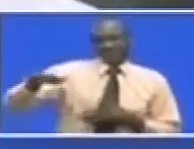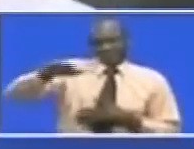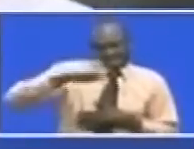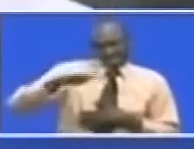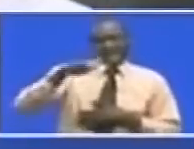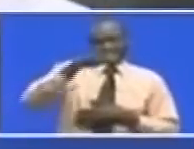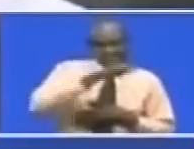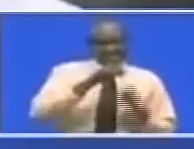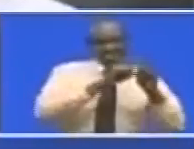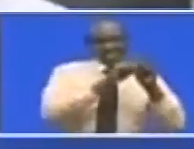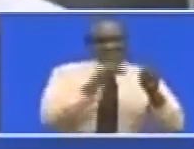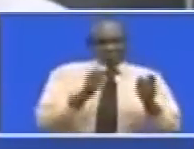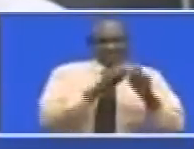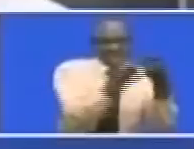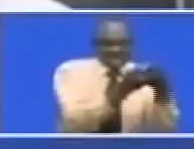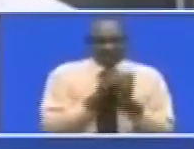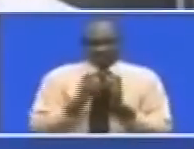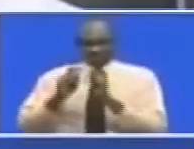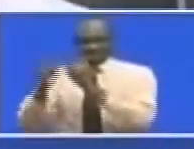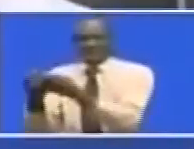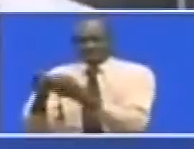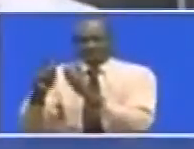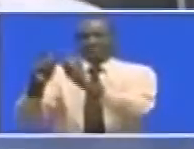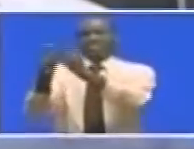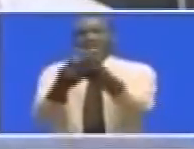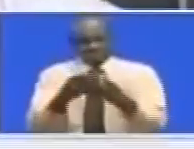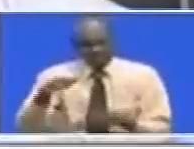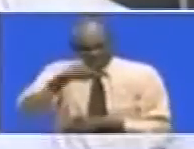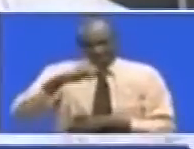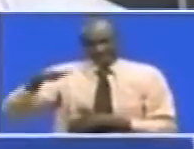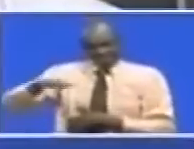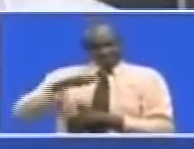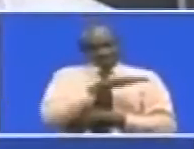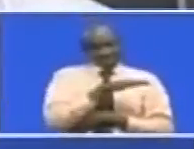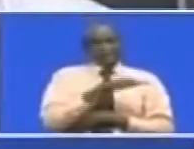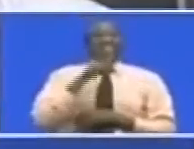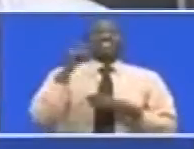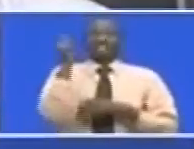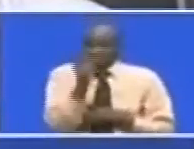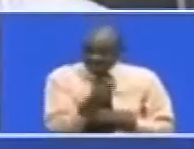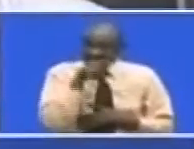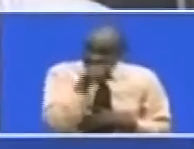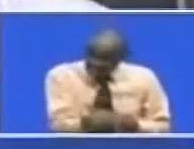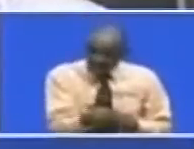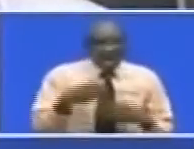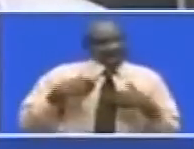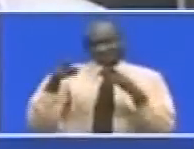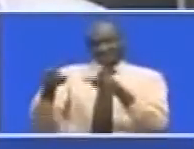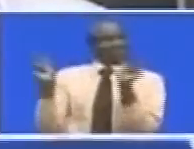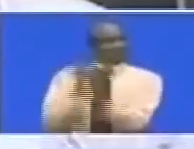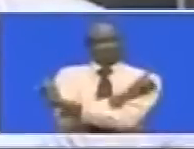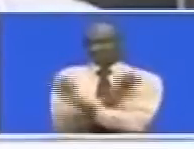territorial or maybe ethnic voting blocks, Tanzania fortunately does not